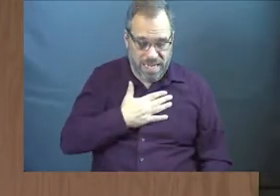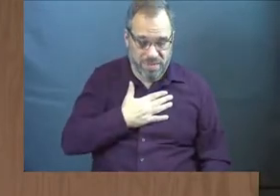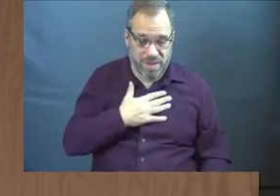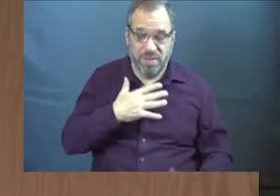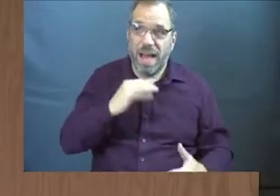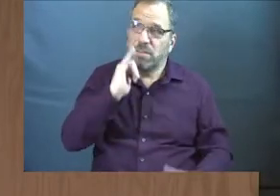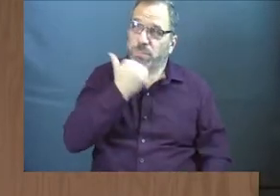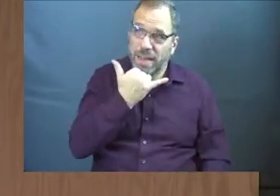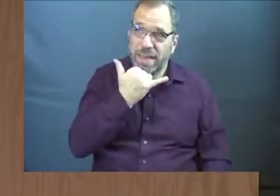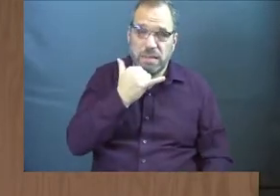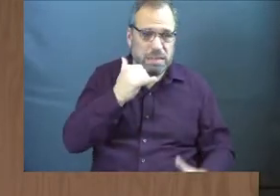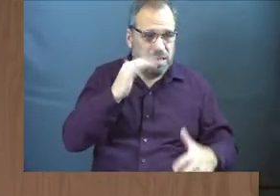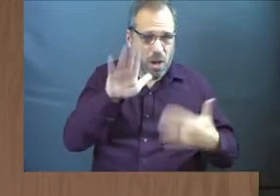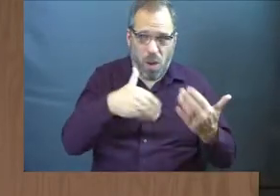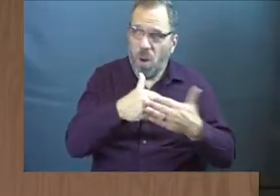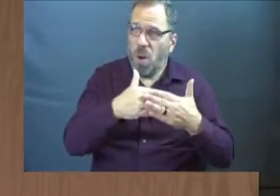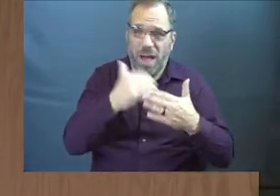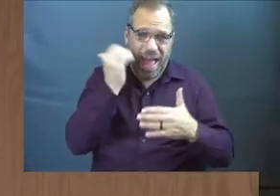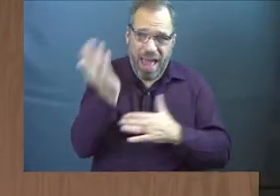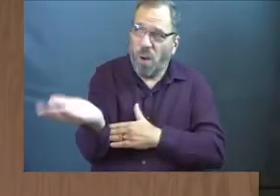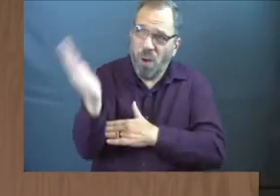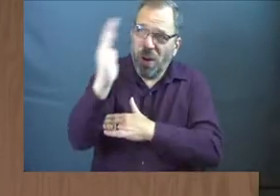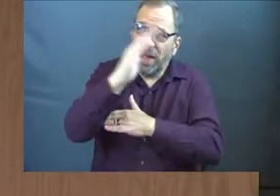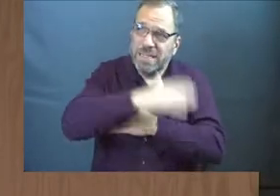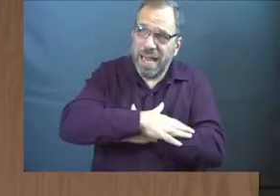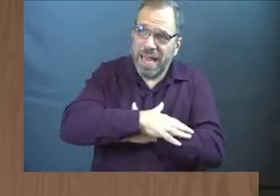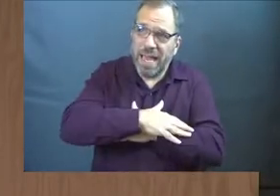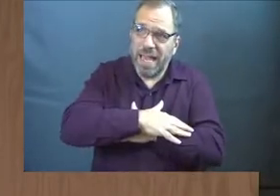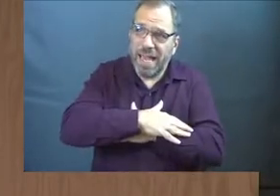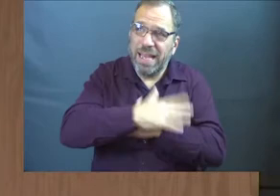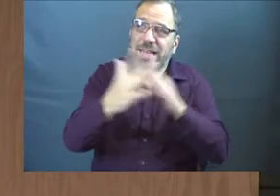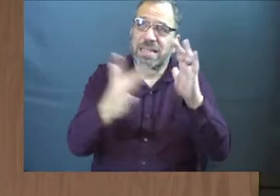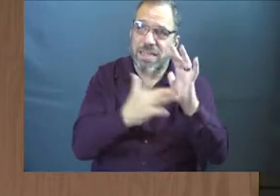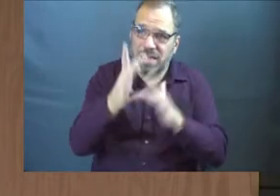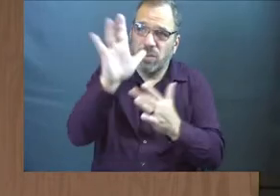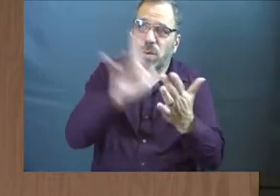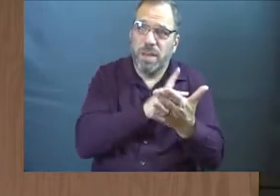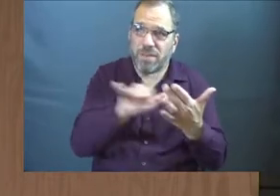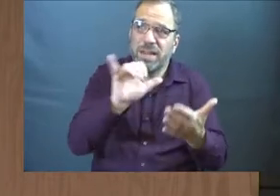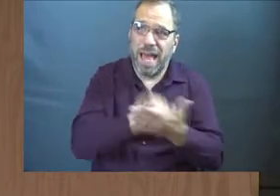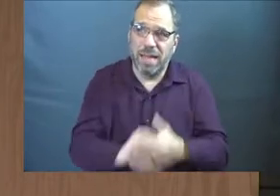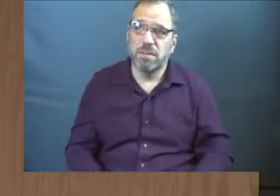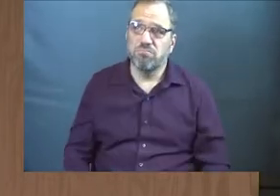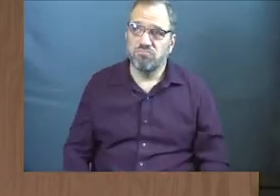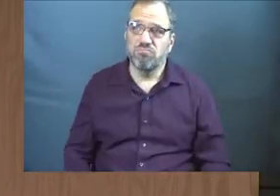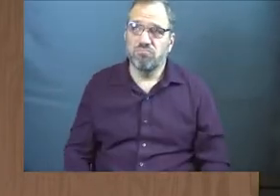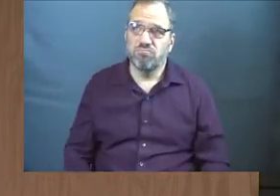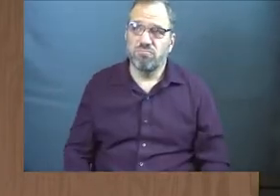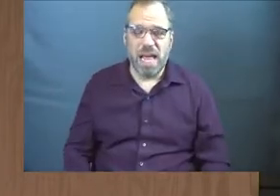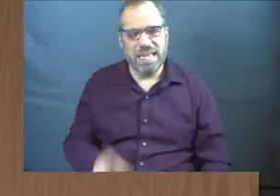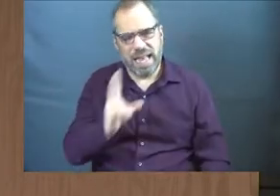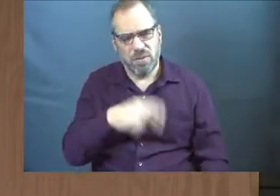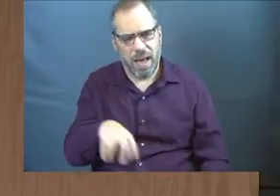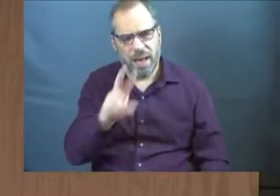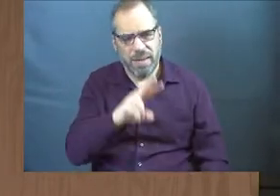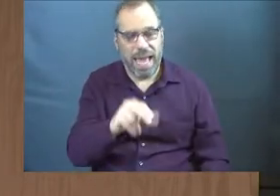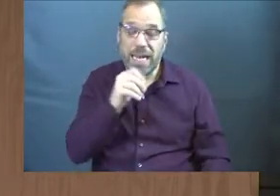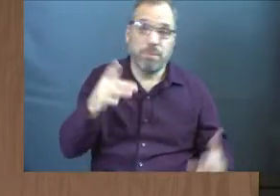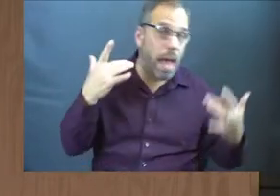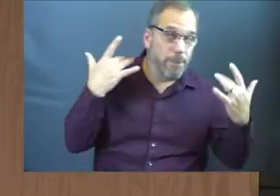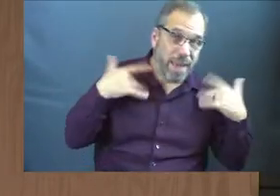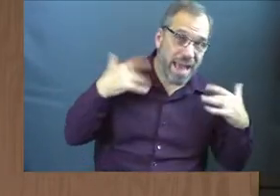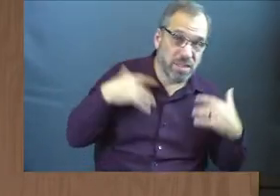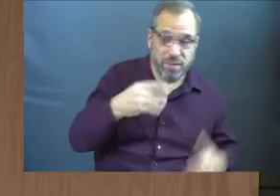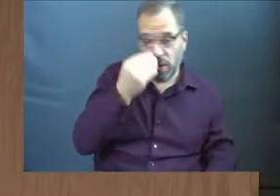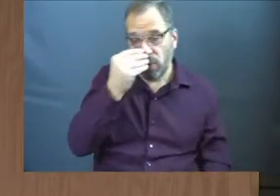I blow it every single moment of today, Jesus is going to pay for that too. And not that I'm passive or not that I